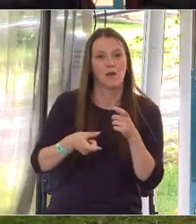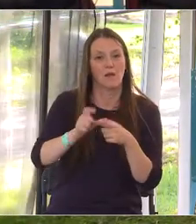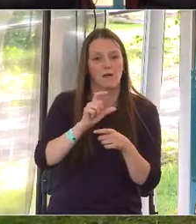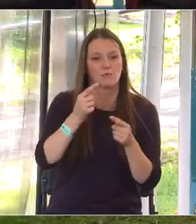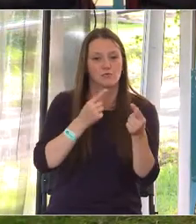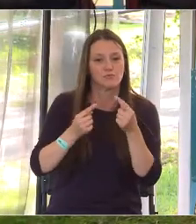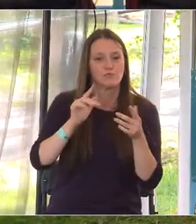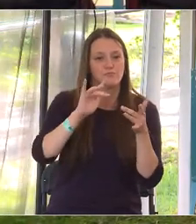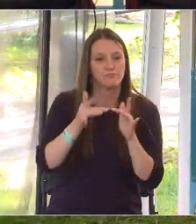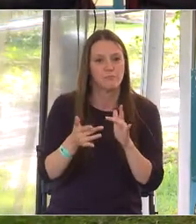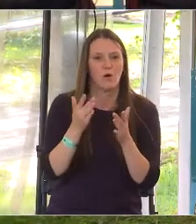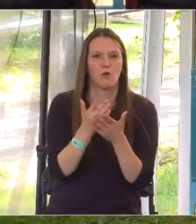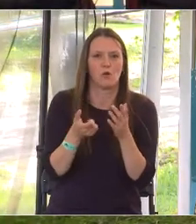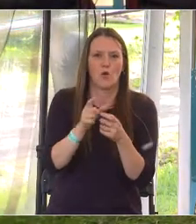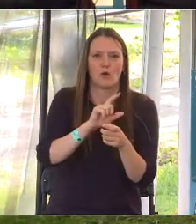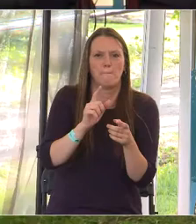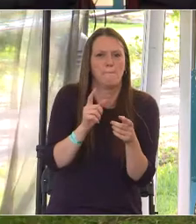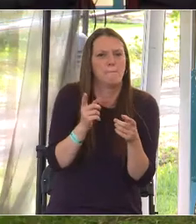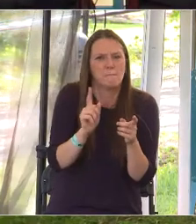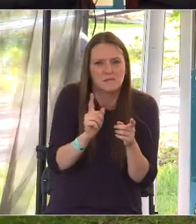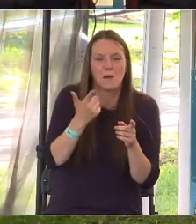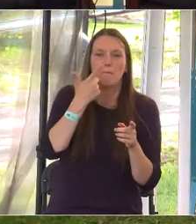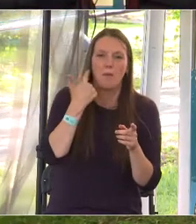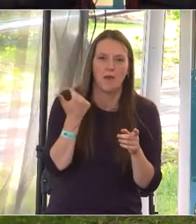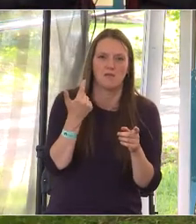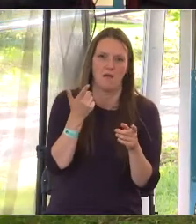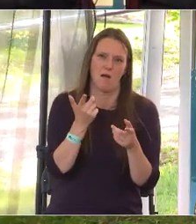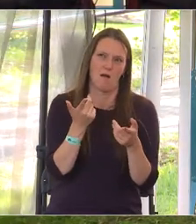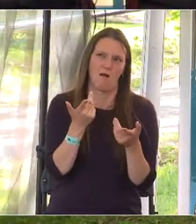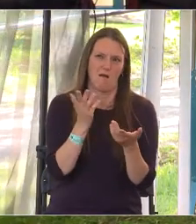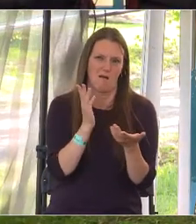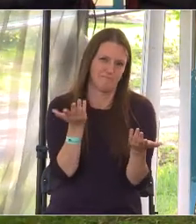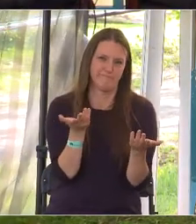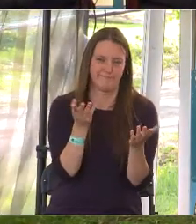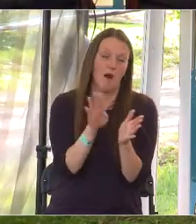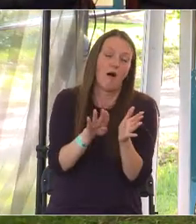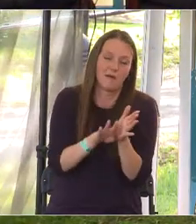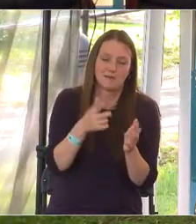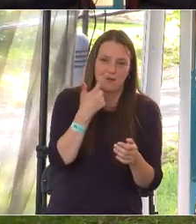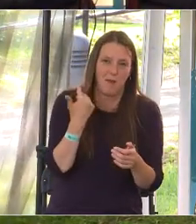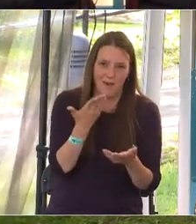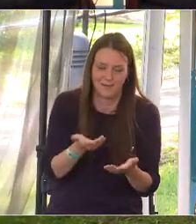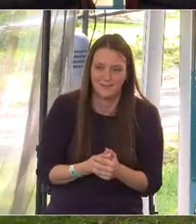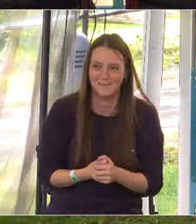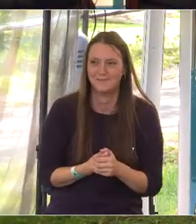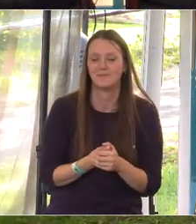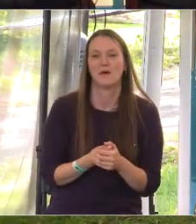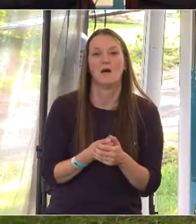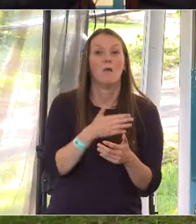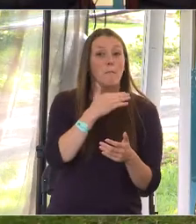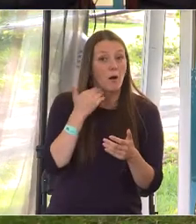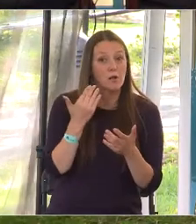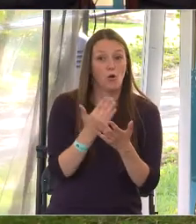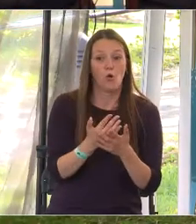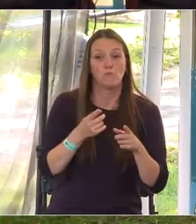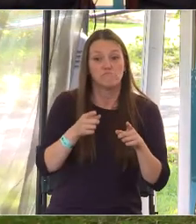one heteronormative heterosexual men. That being said, we also know that life more and more is part of harassment, terrorism,